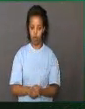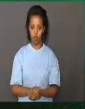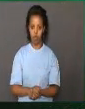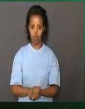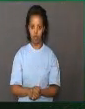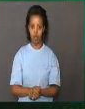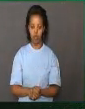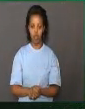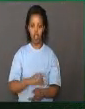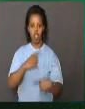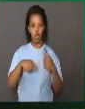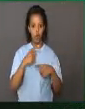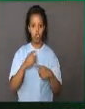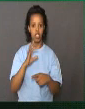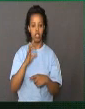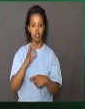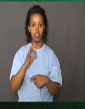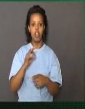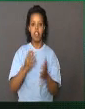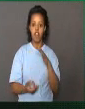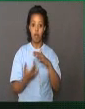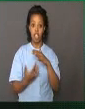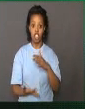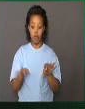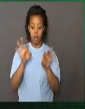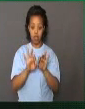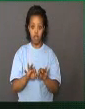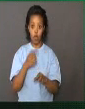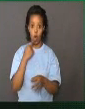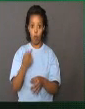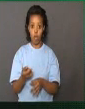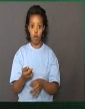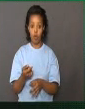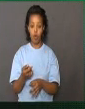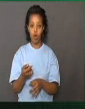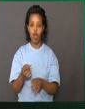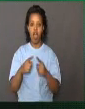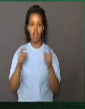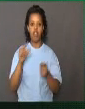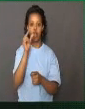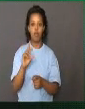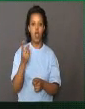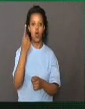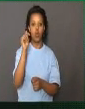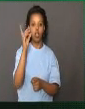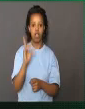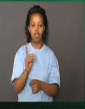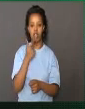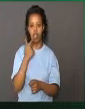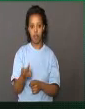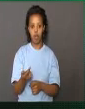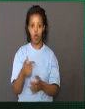of fermentation is required to produce antibiotics.